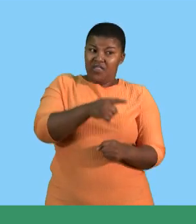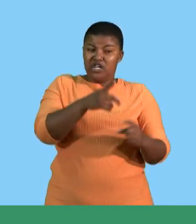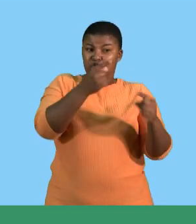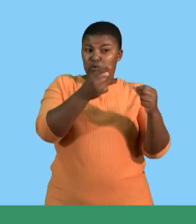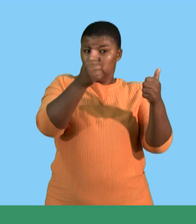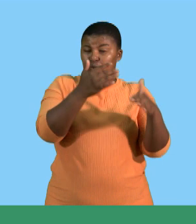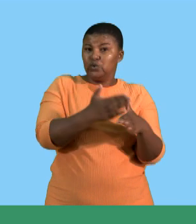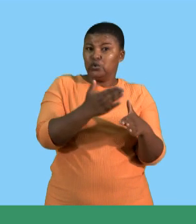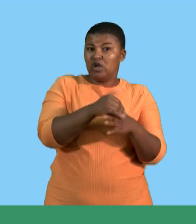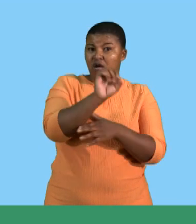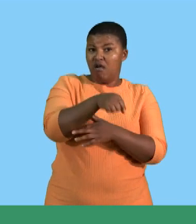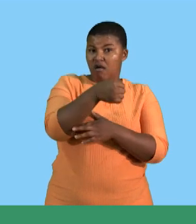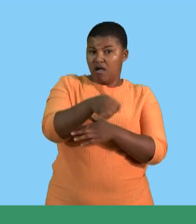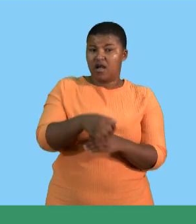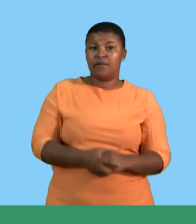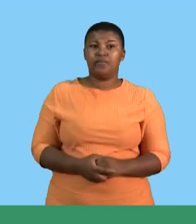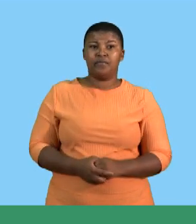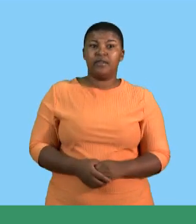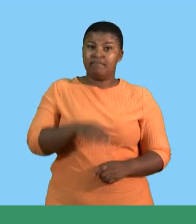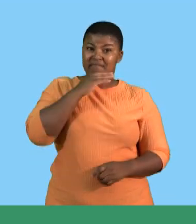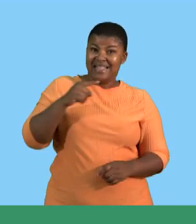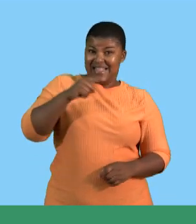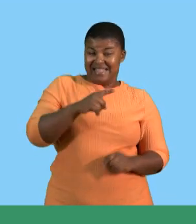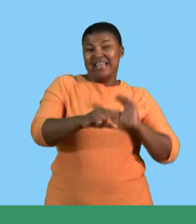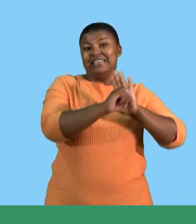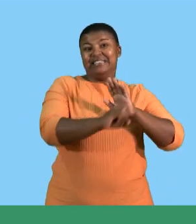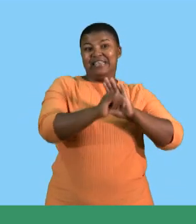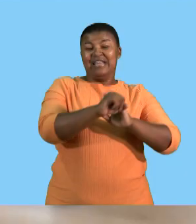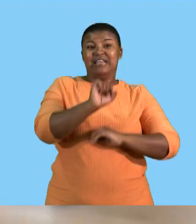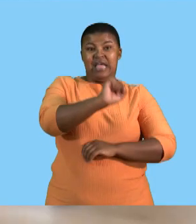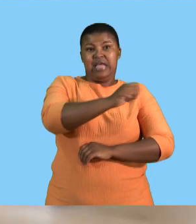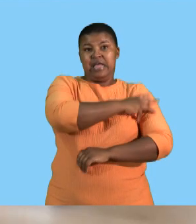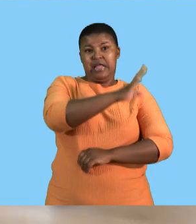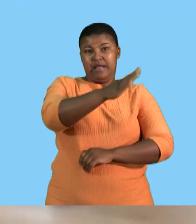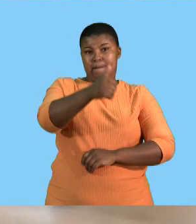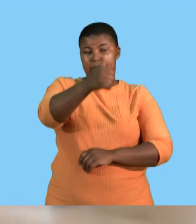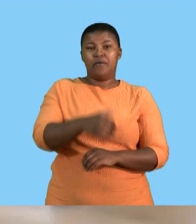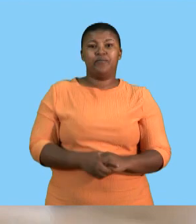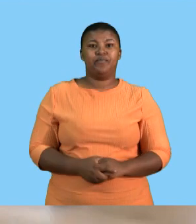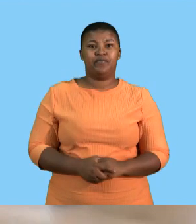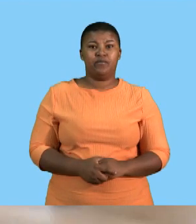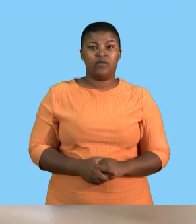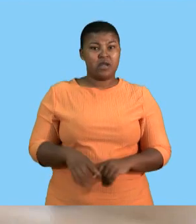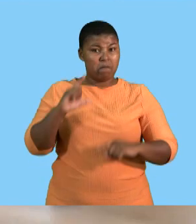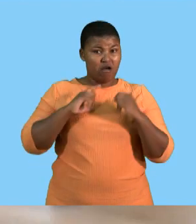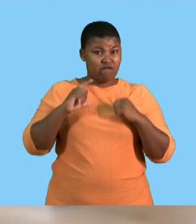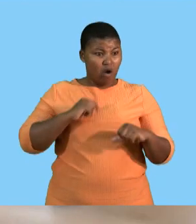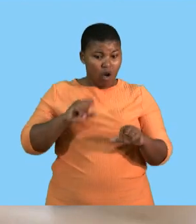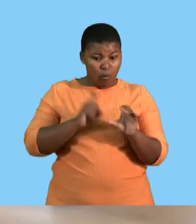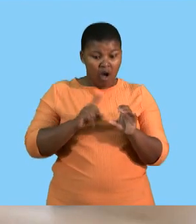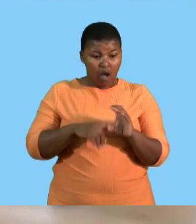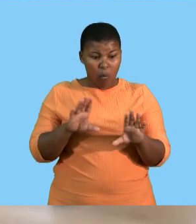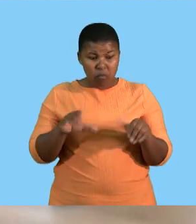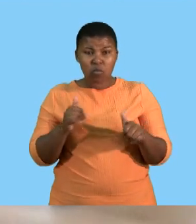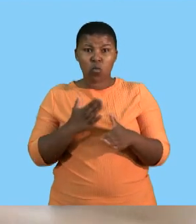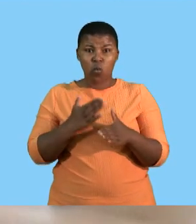is rather, in other words, this is their quality indicator. So we know they are performing quality work when they've developed a